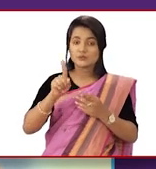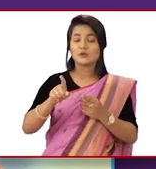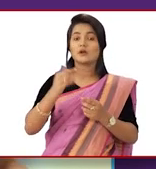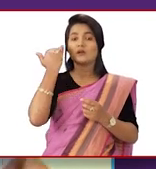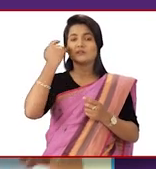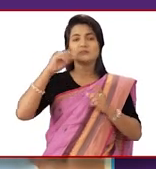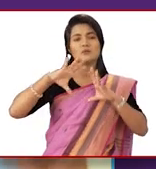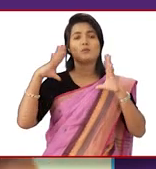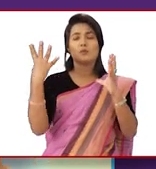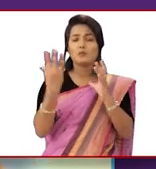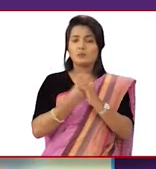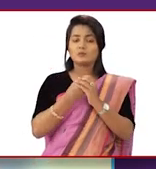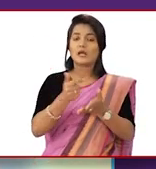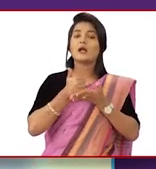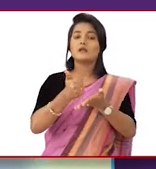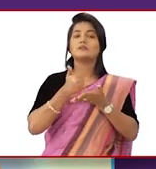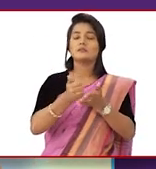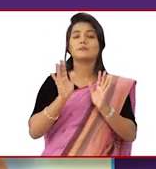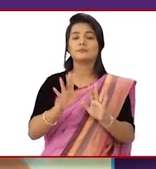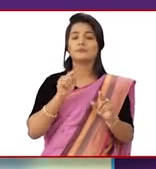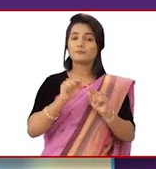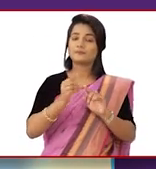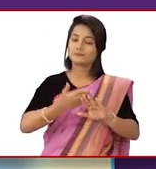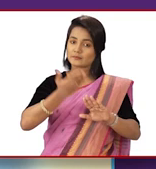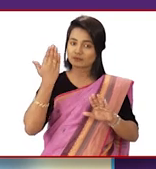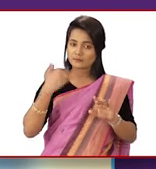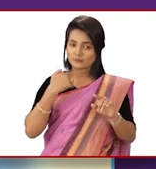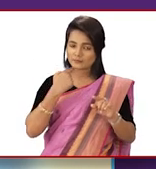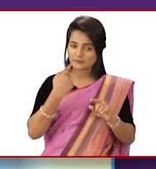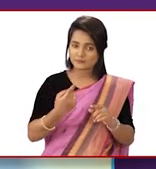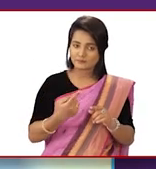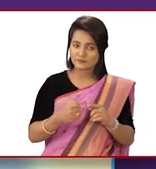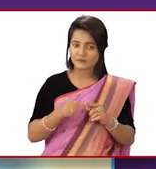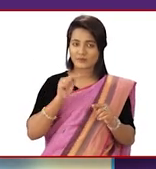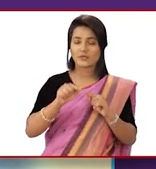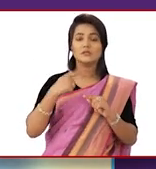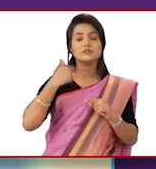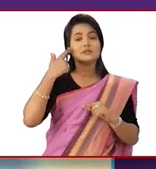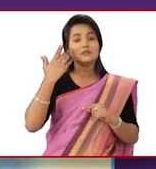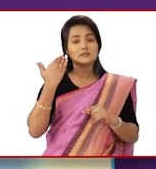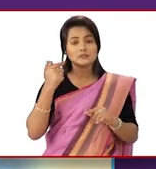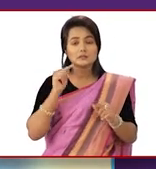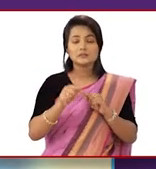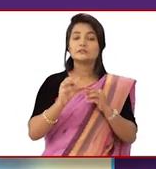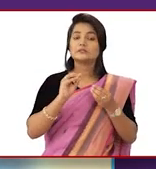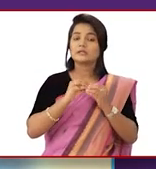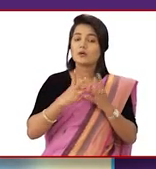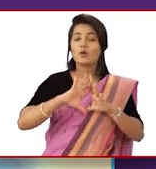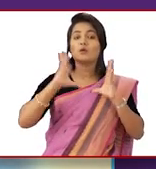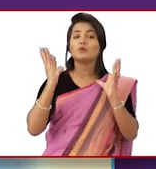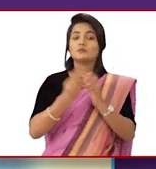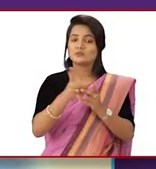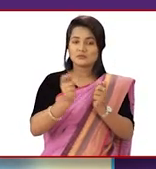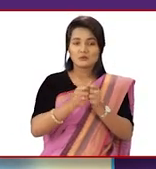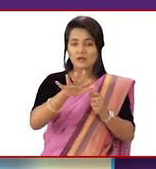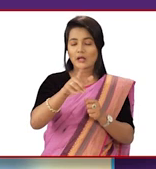inclusion always helps, because like I said before, and with listening to all the panelists here, that you cannot do